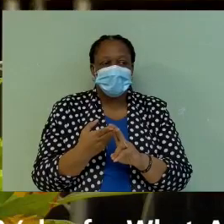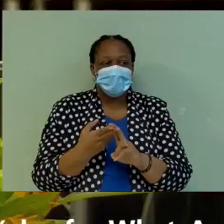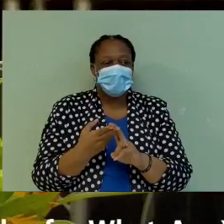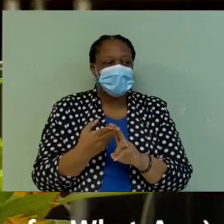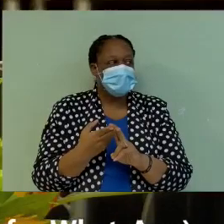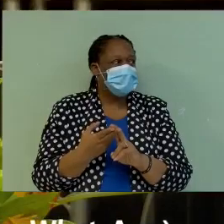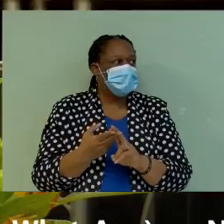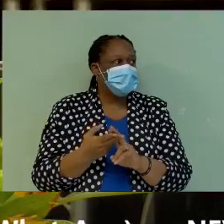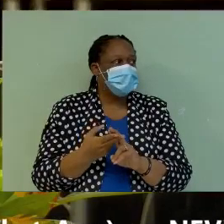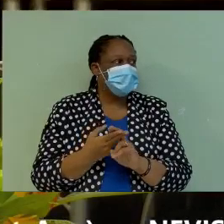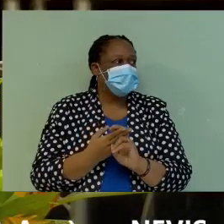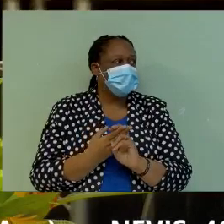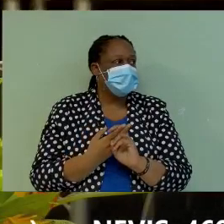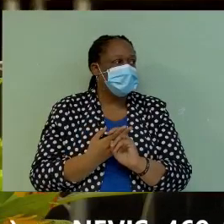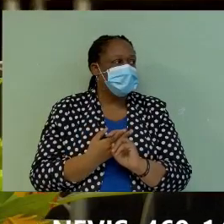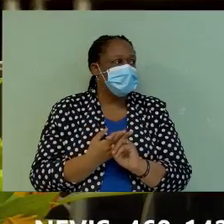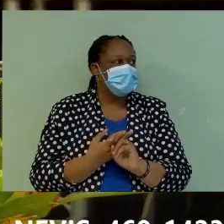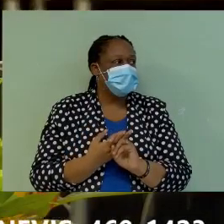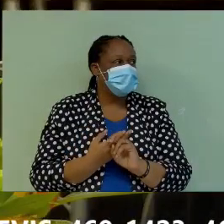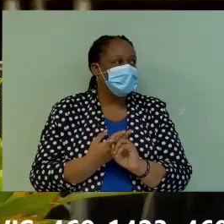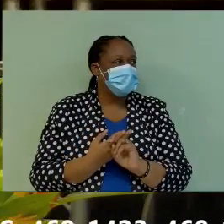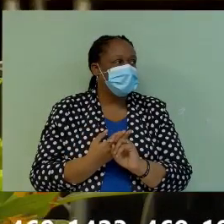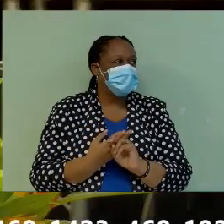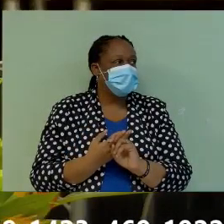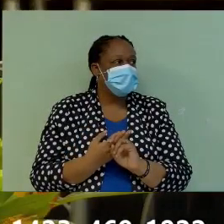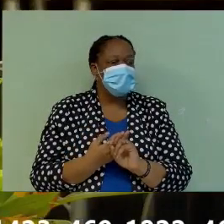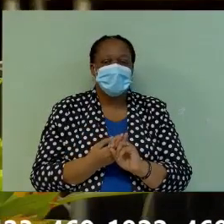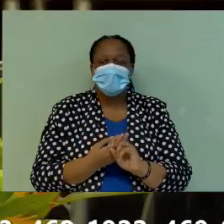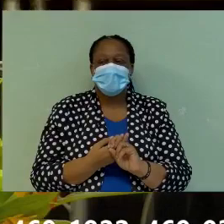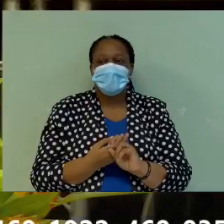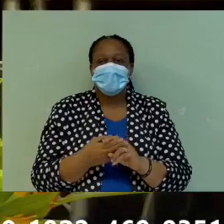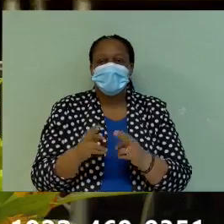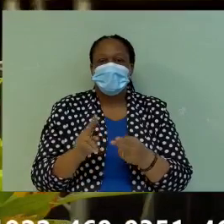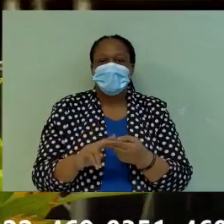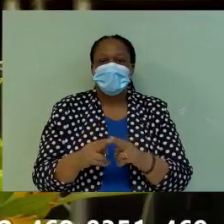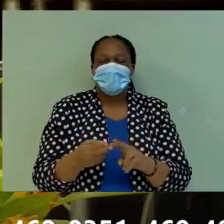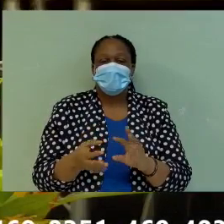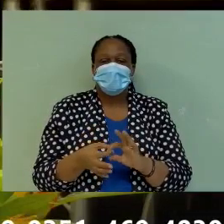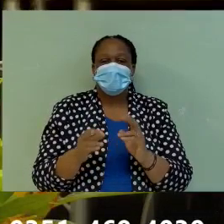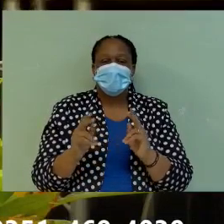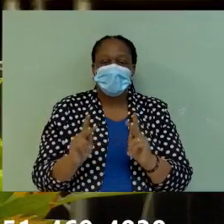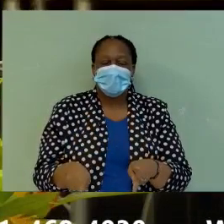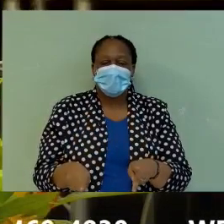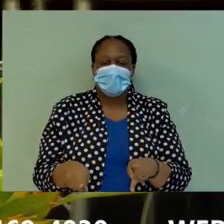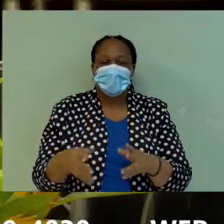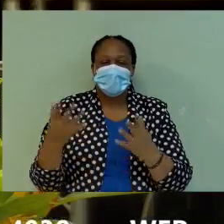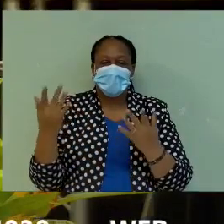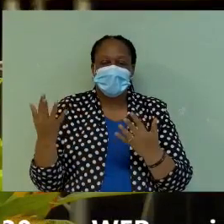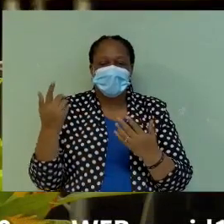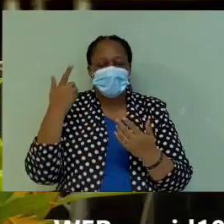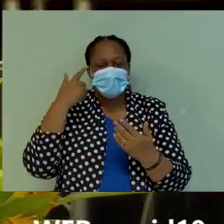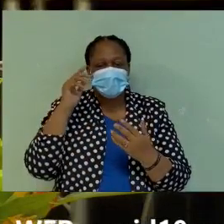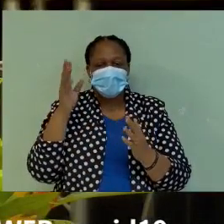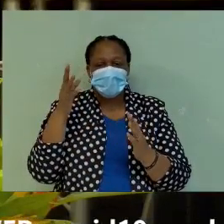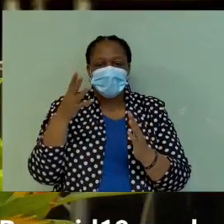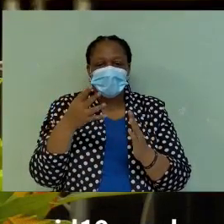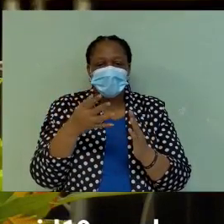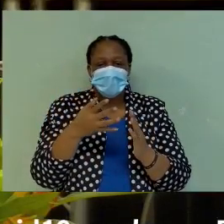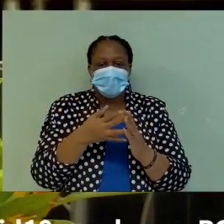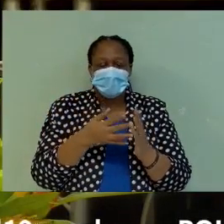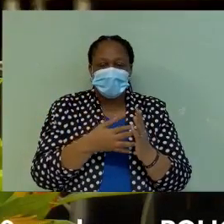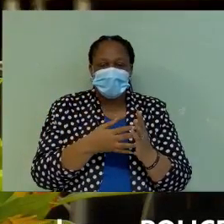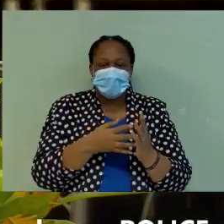our borders have been closed since March 25th. Further, I thought all trace